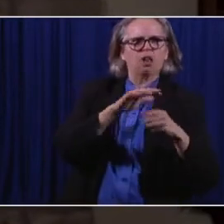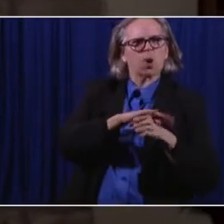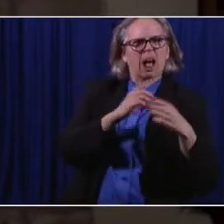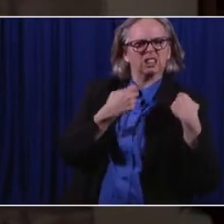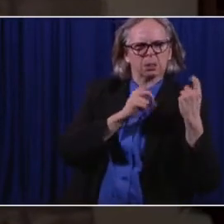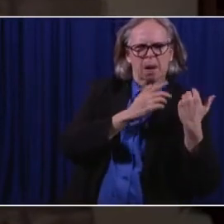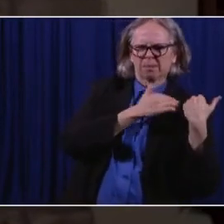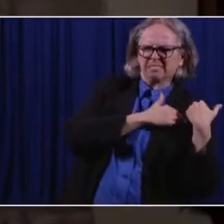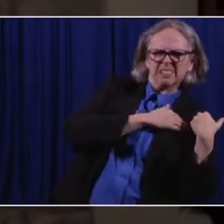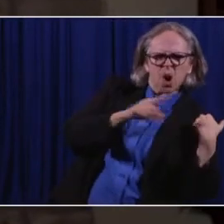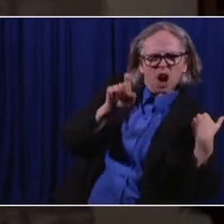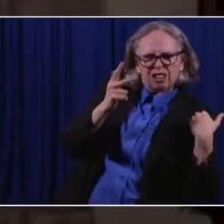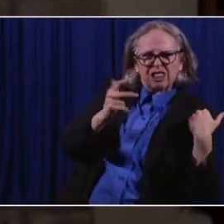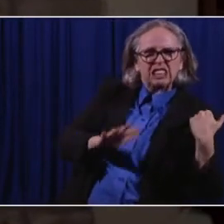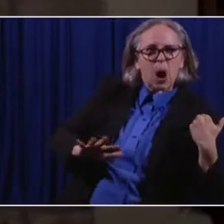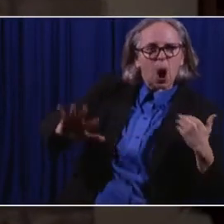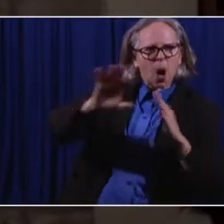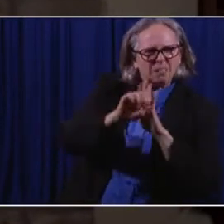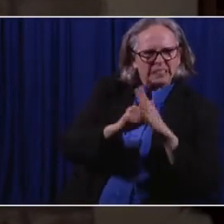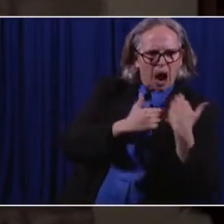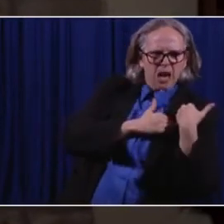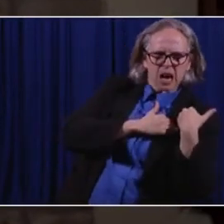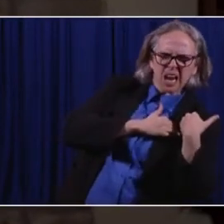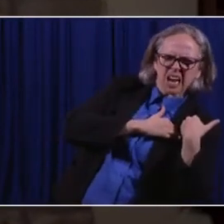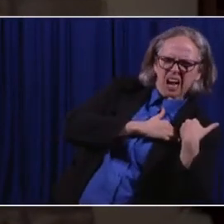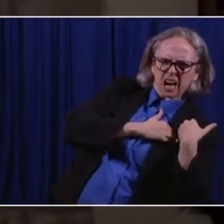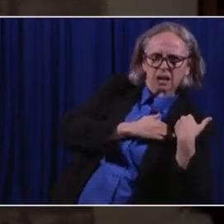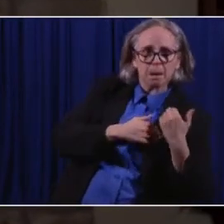state. Most of them are vaccinating.